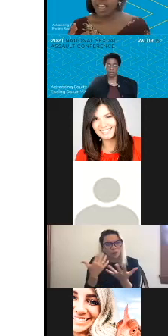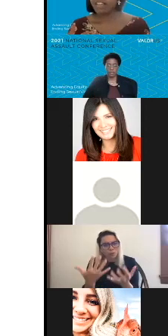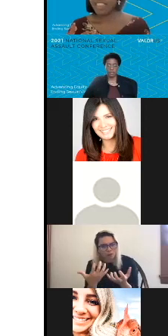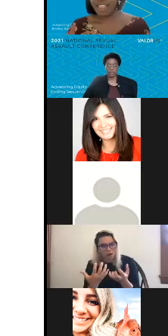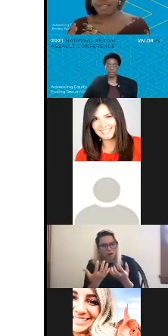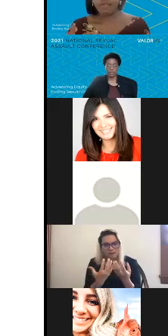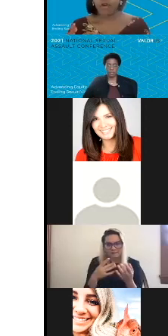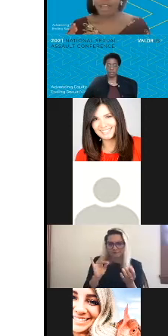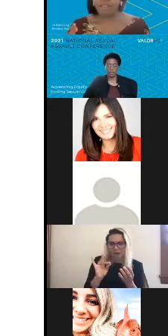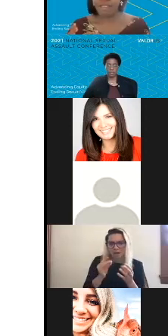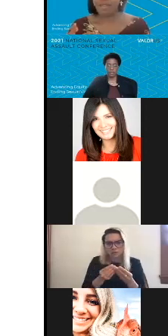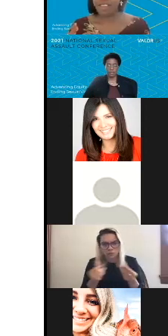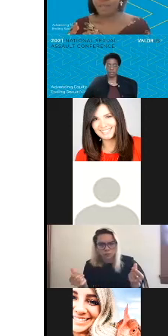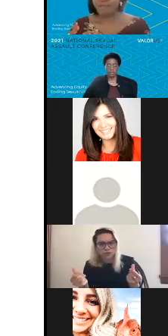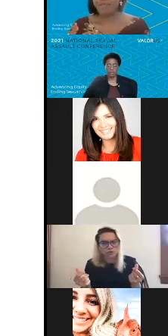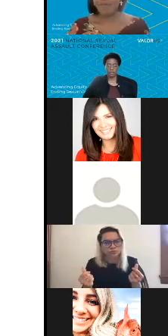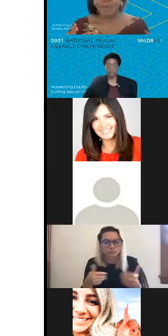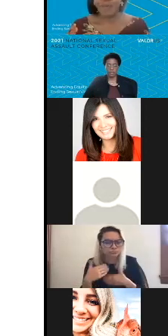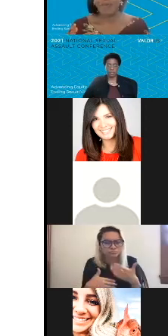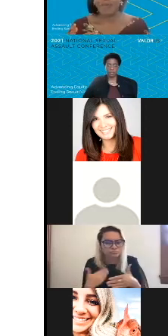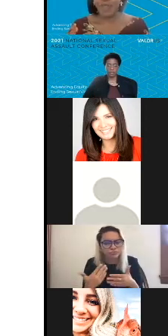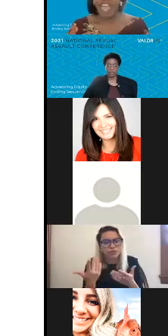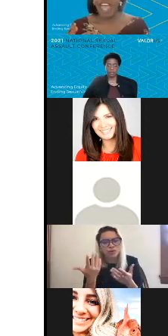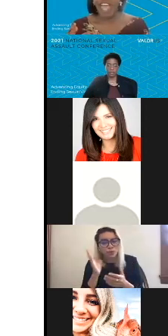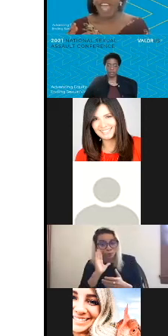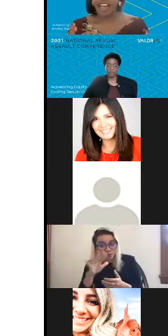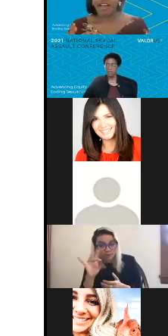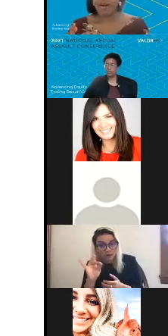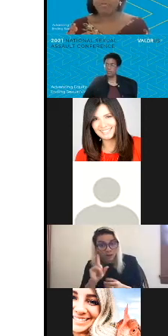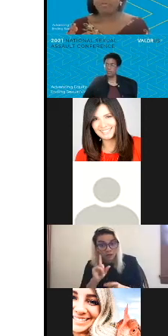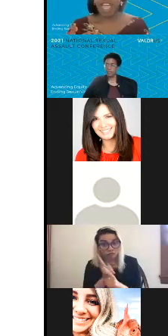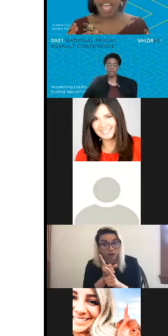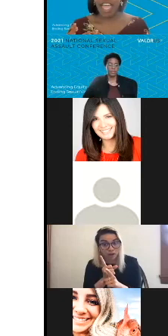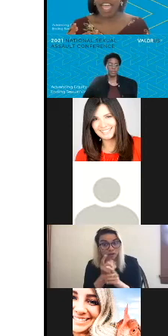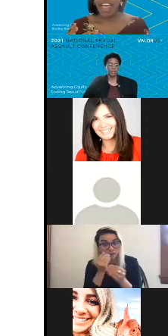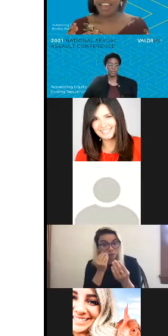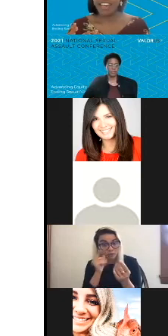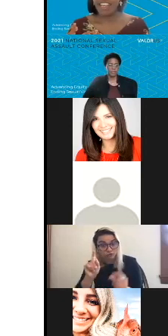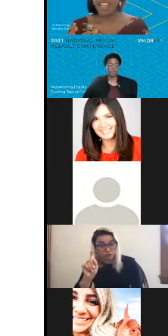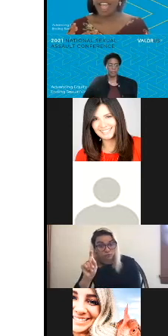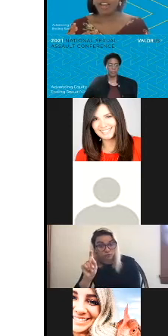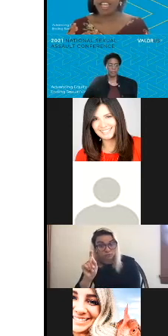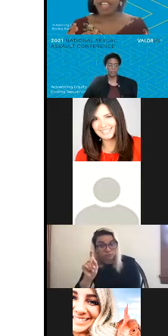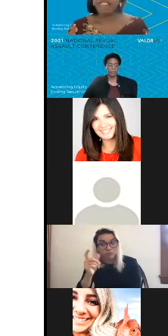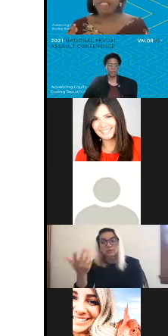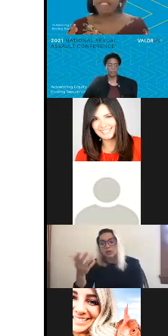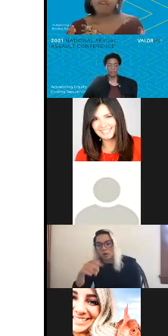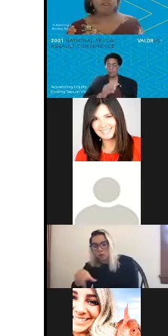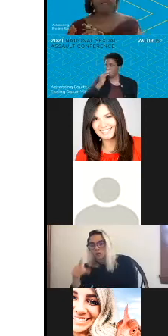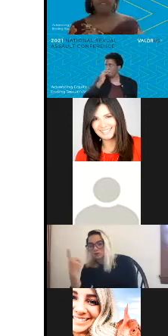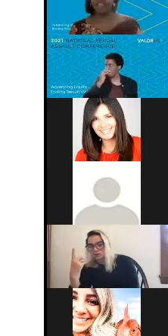Lots of infographics I'm seeing. And in